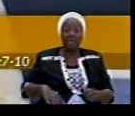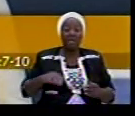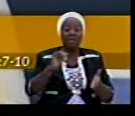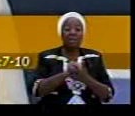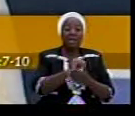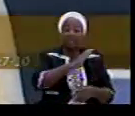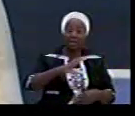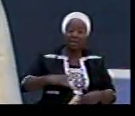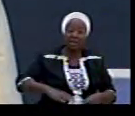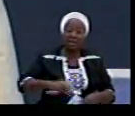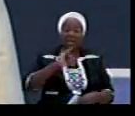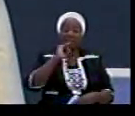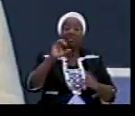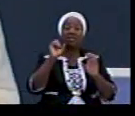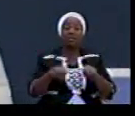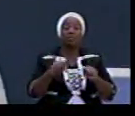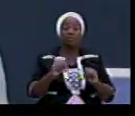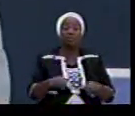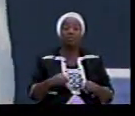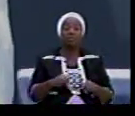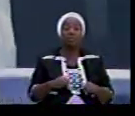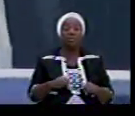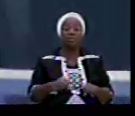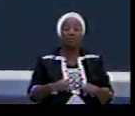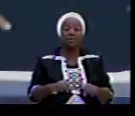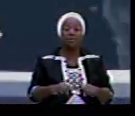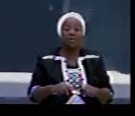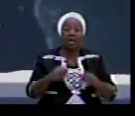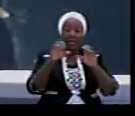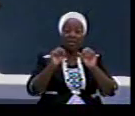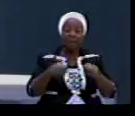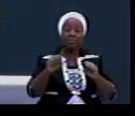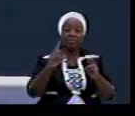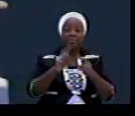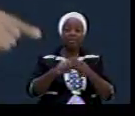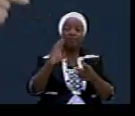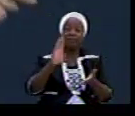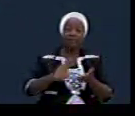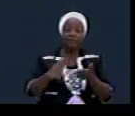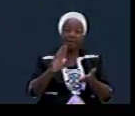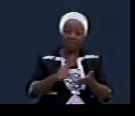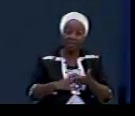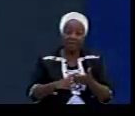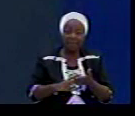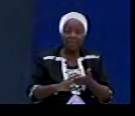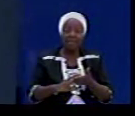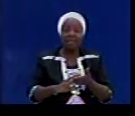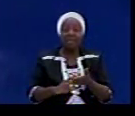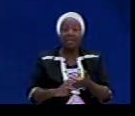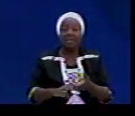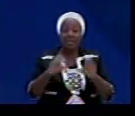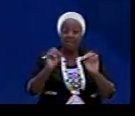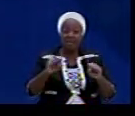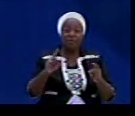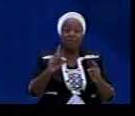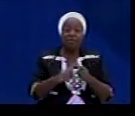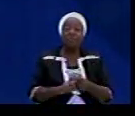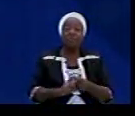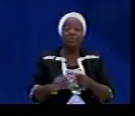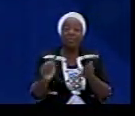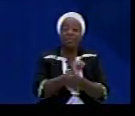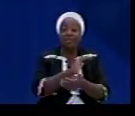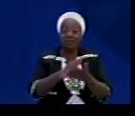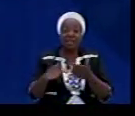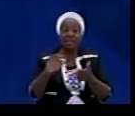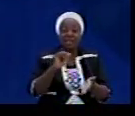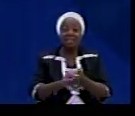Christ is able to forgive, able to destroy that sin that